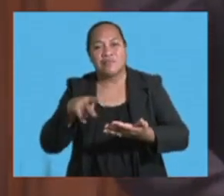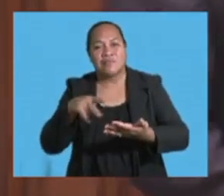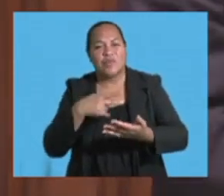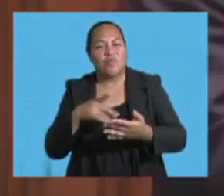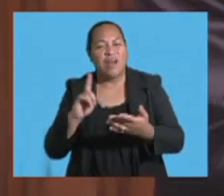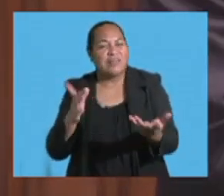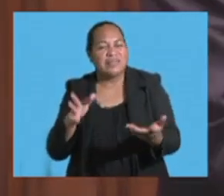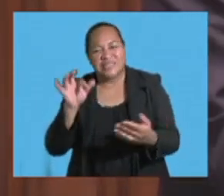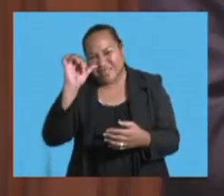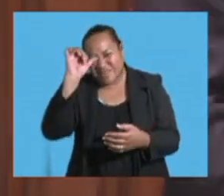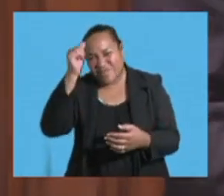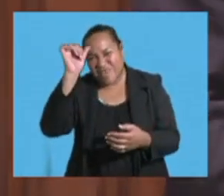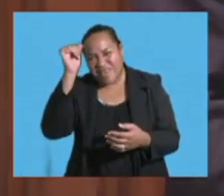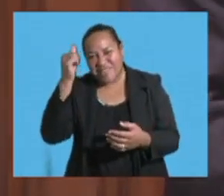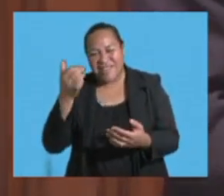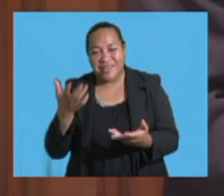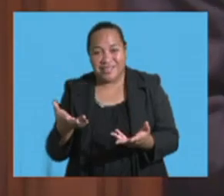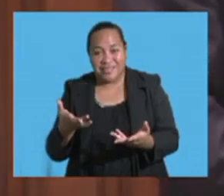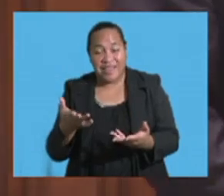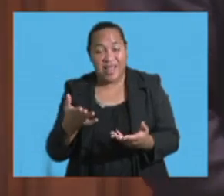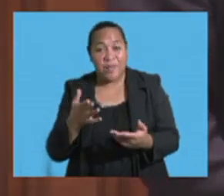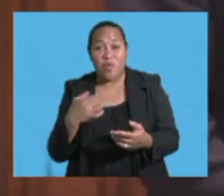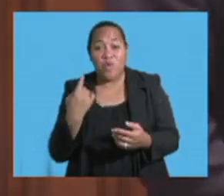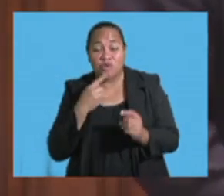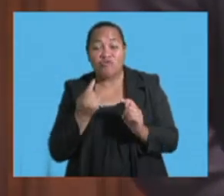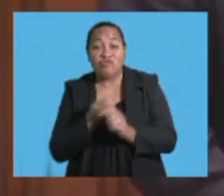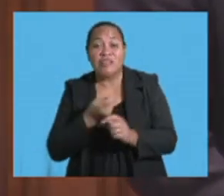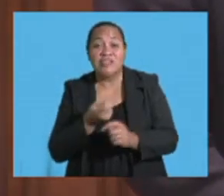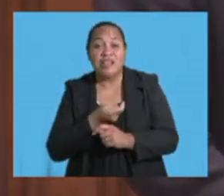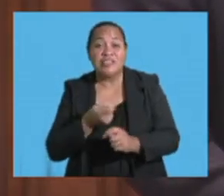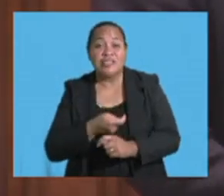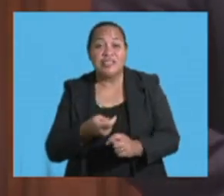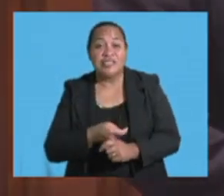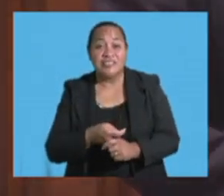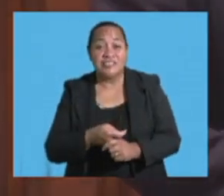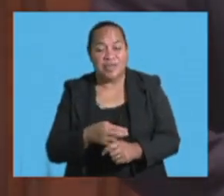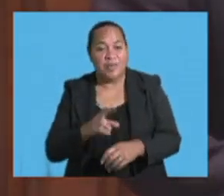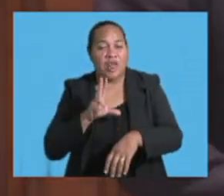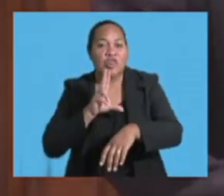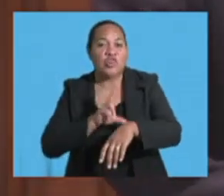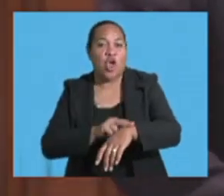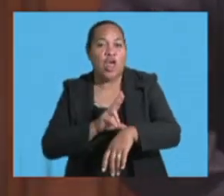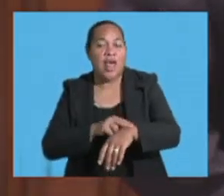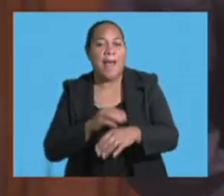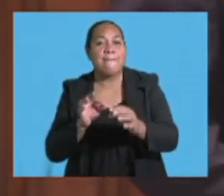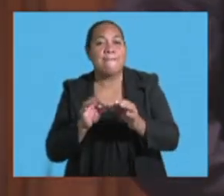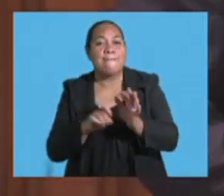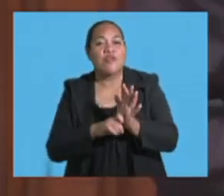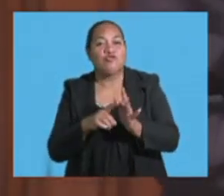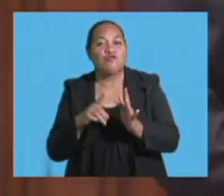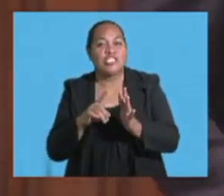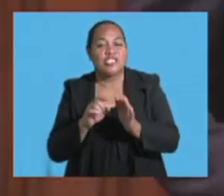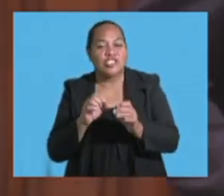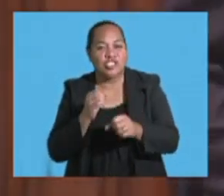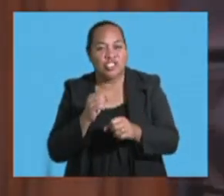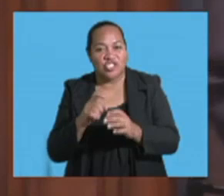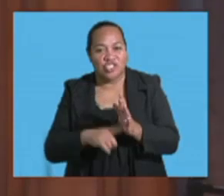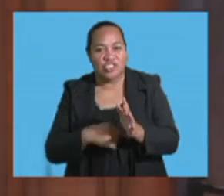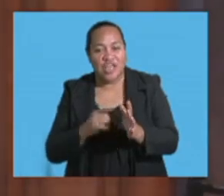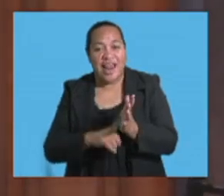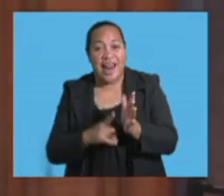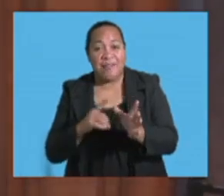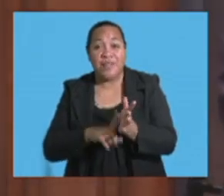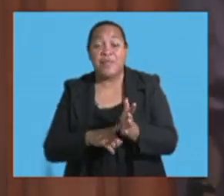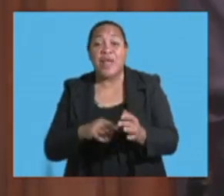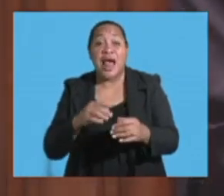India, and rewarded by our very own Dr. Bridgelal. The power of gun can